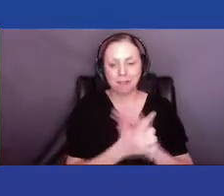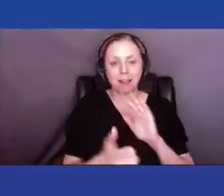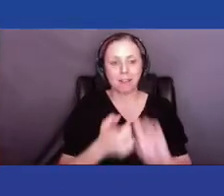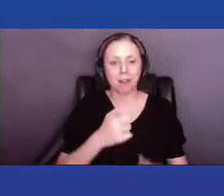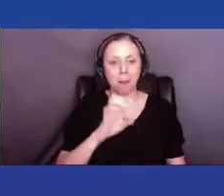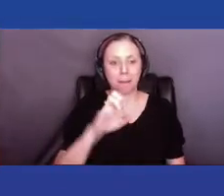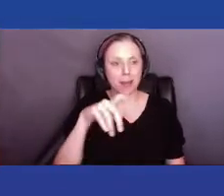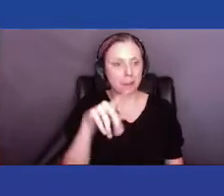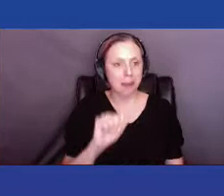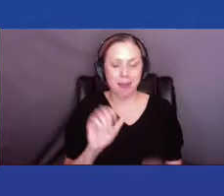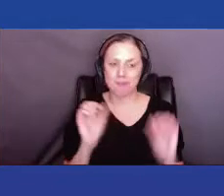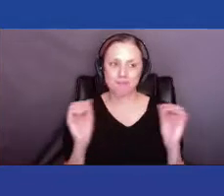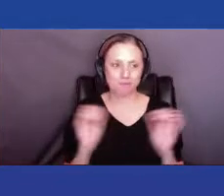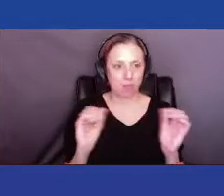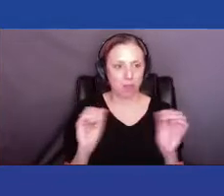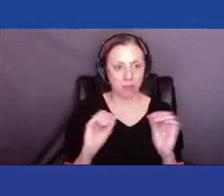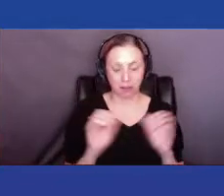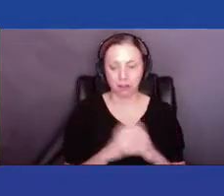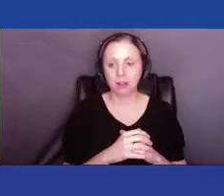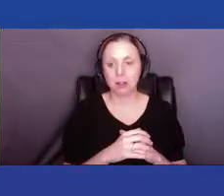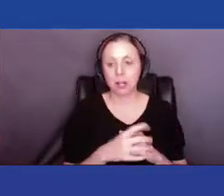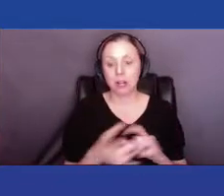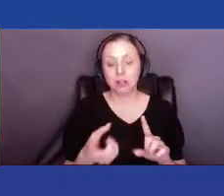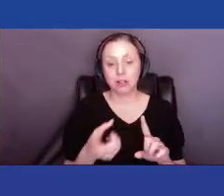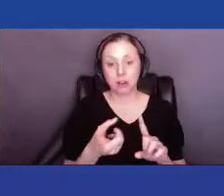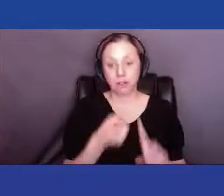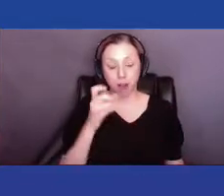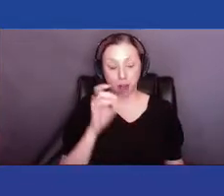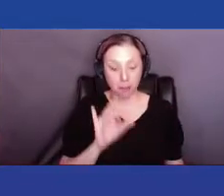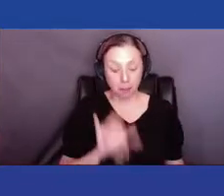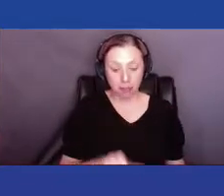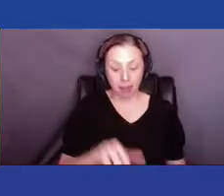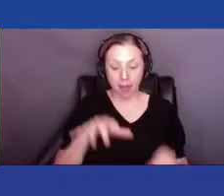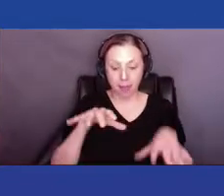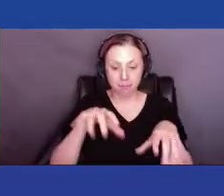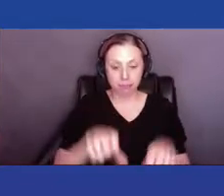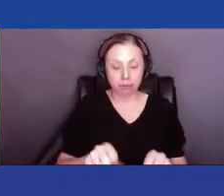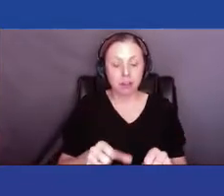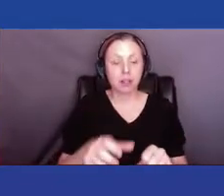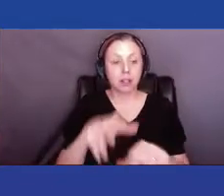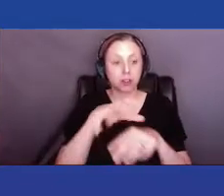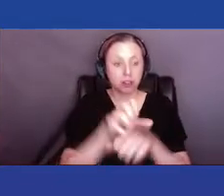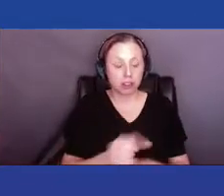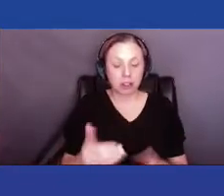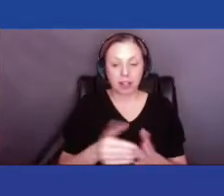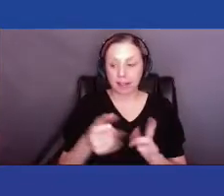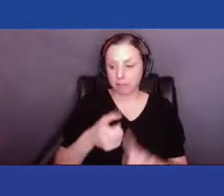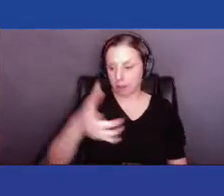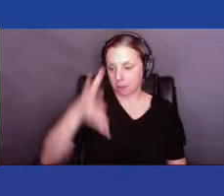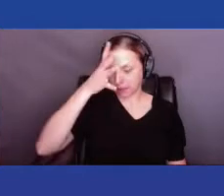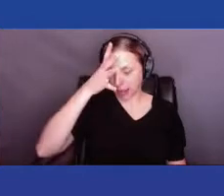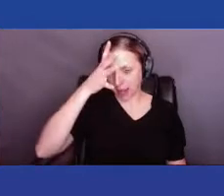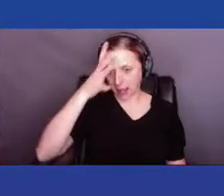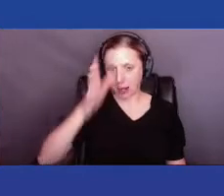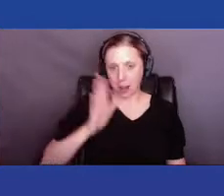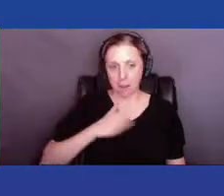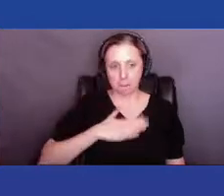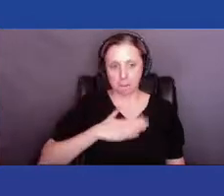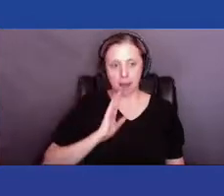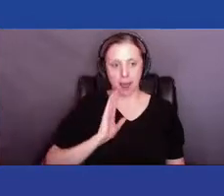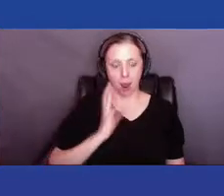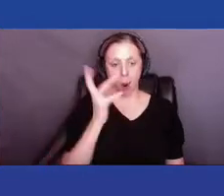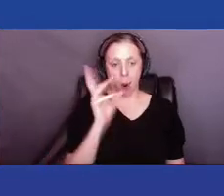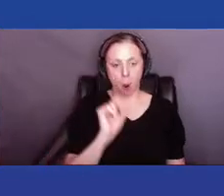From this reclamation of my dad's tradition, my own kind of Sankophic journey emerged,